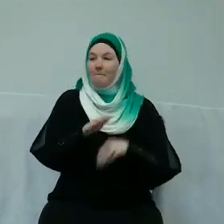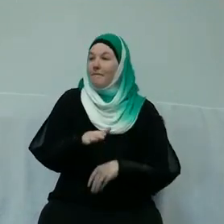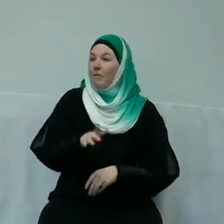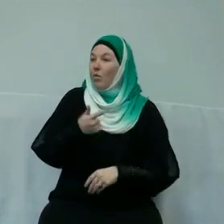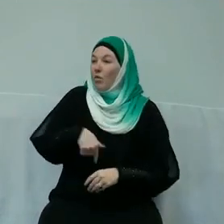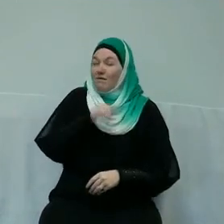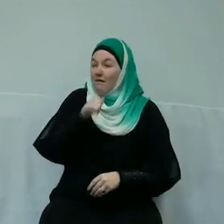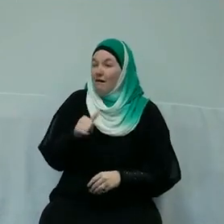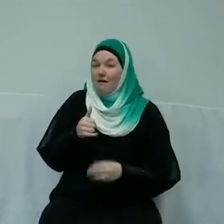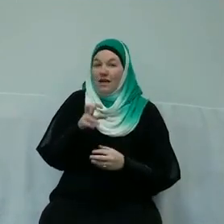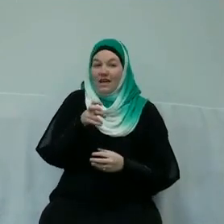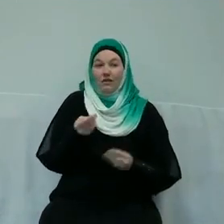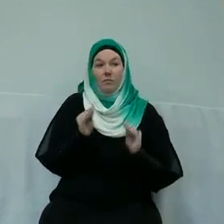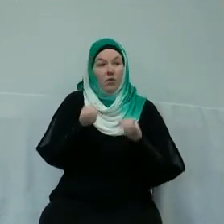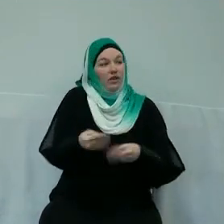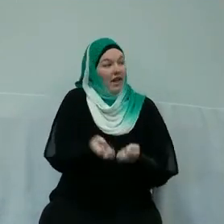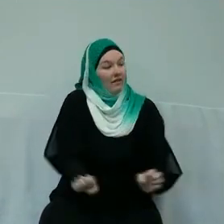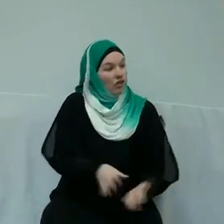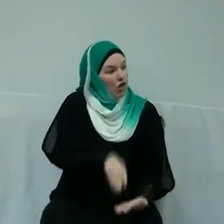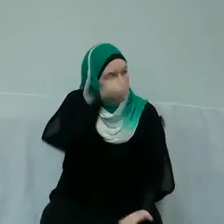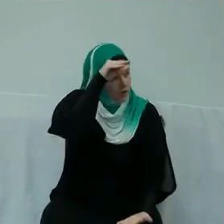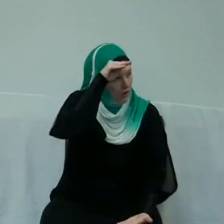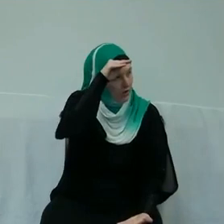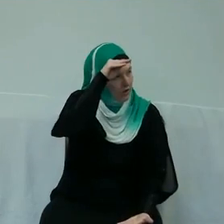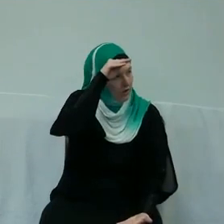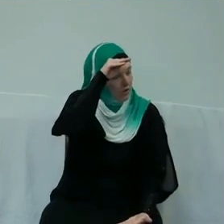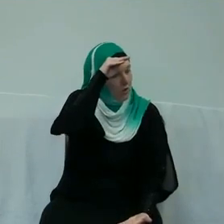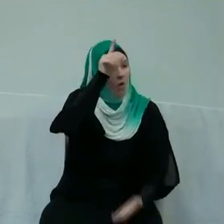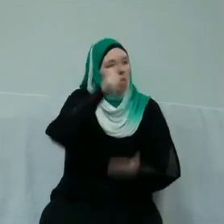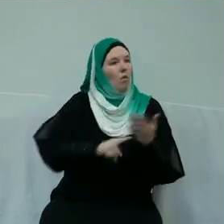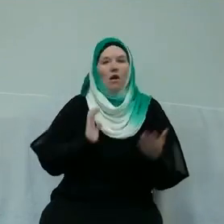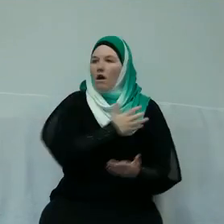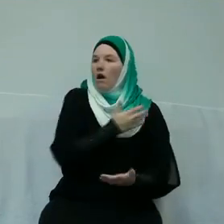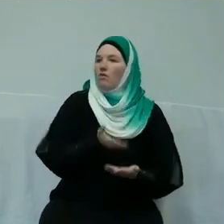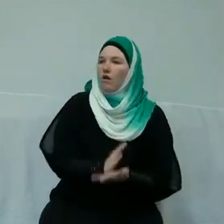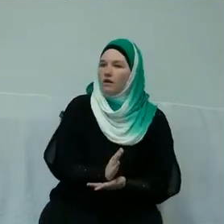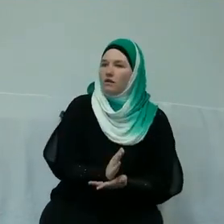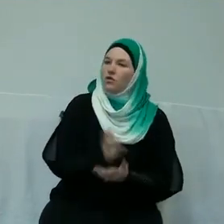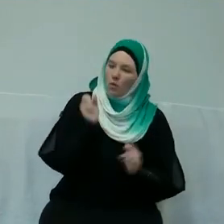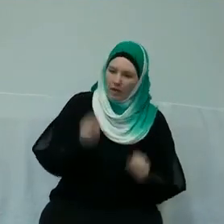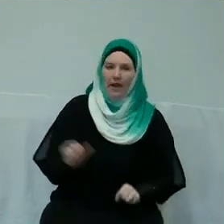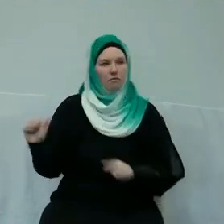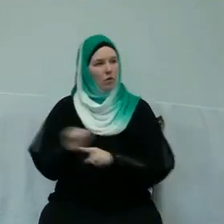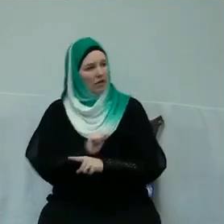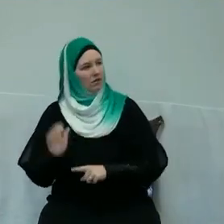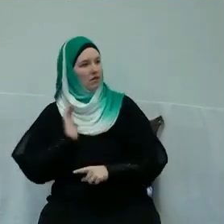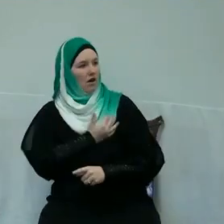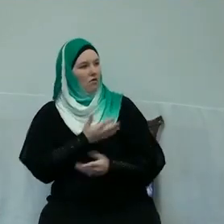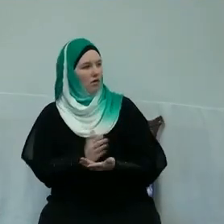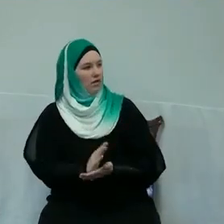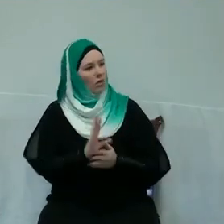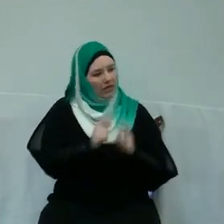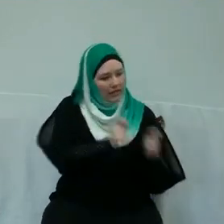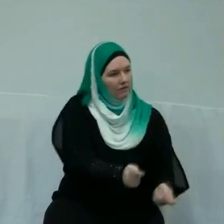even putting effort to learn what are those rights so that we observe them. We don't